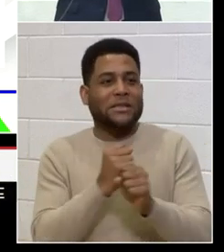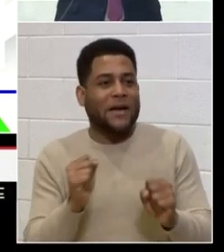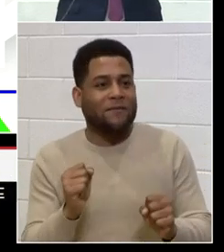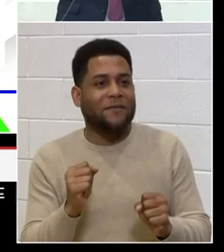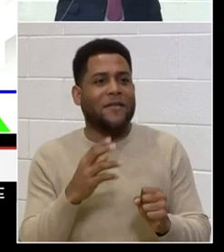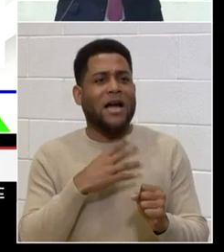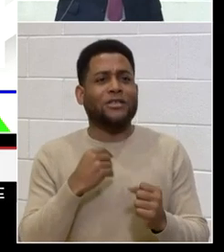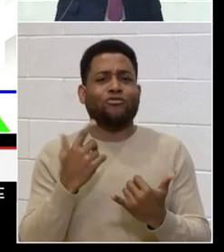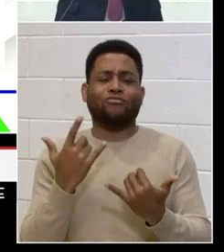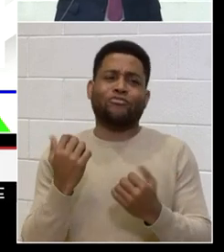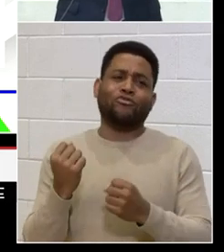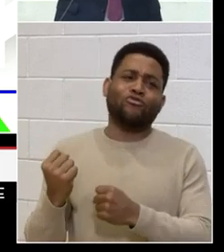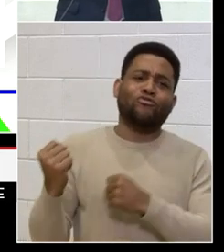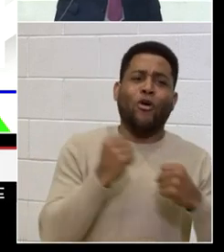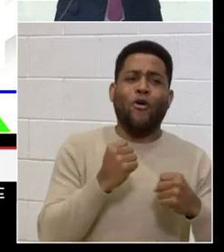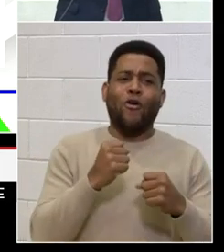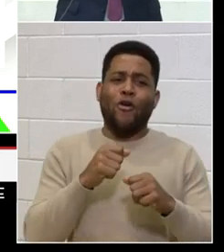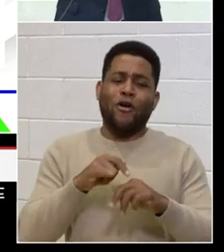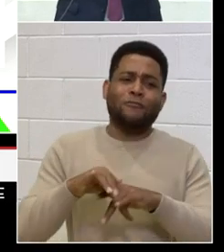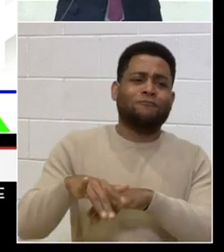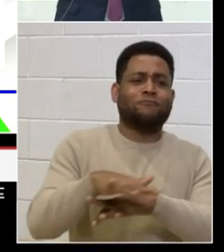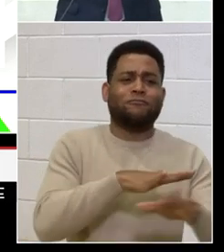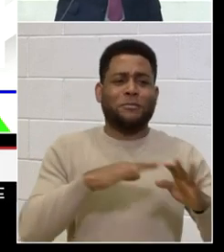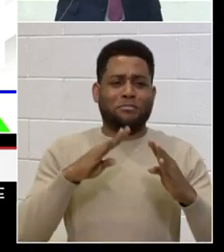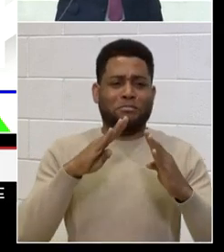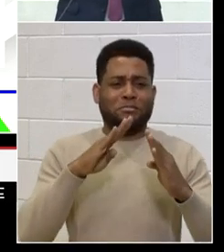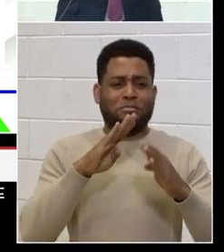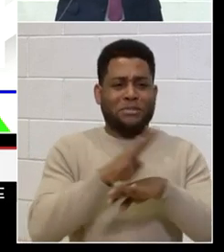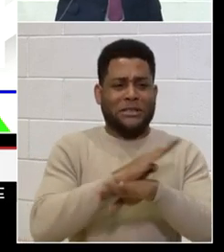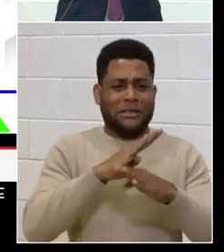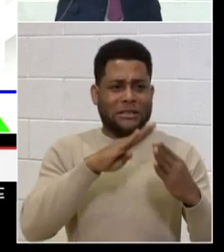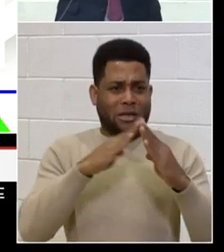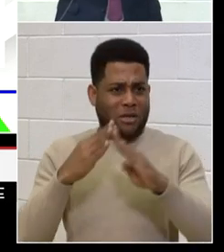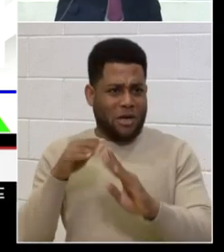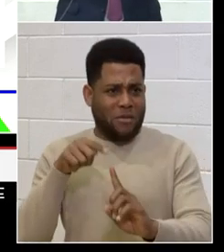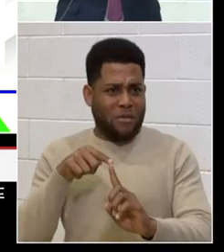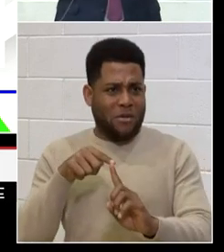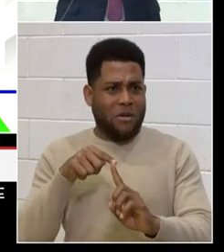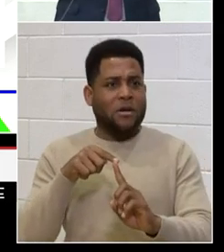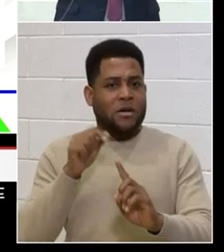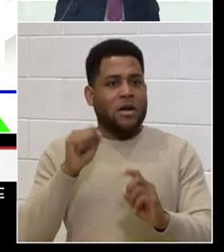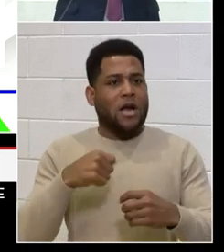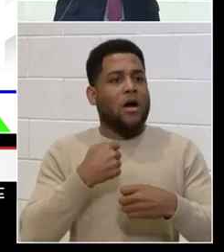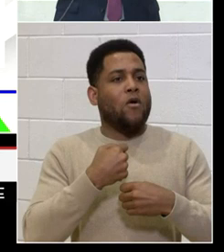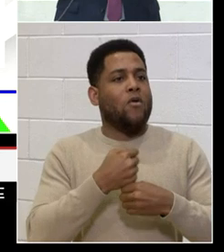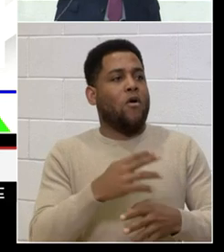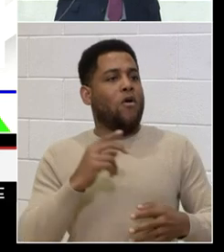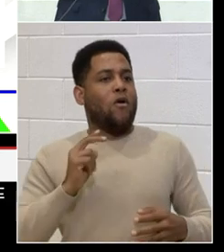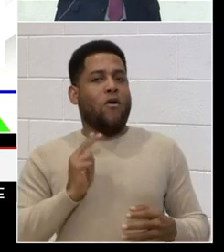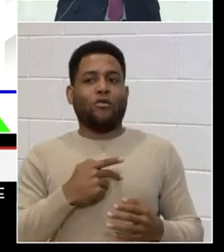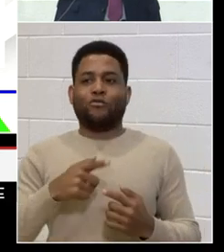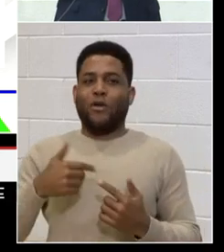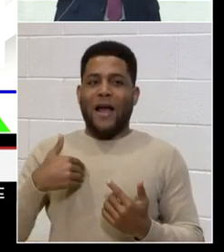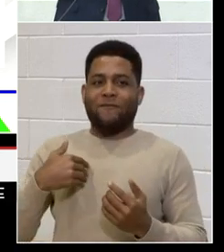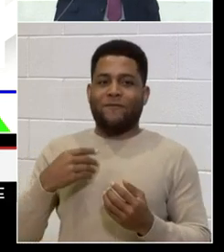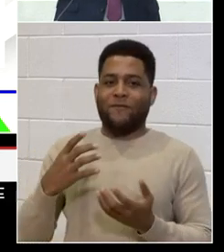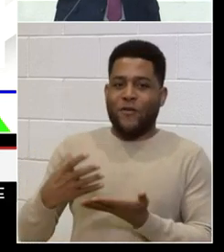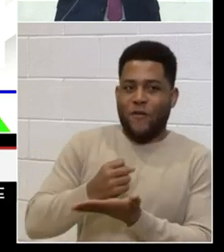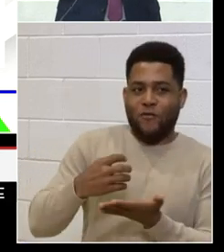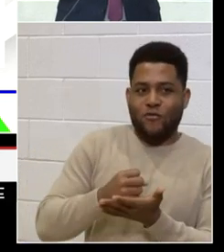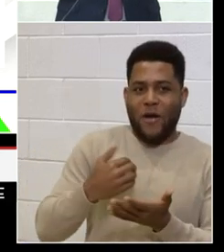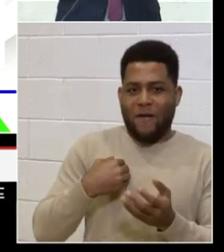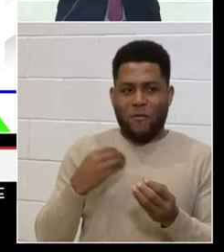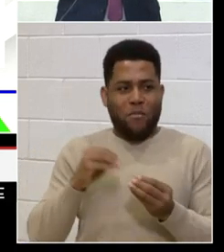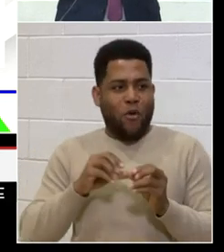vibrant downtown that are the foundations for revenue that allow for us to be able to fund programs across all the clusters. The